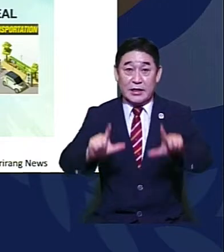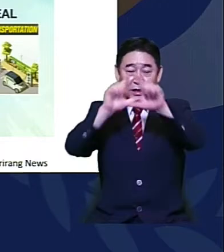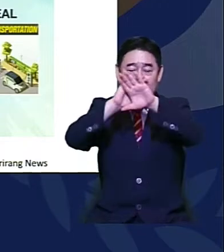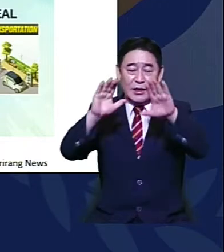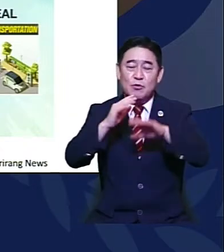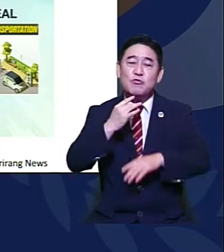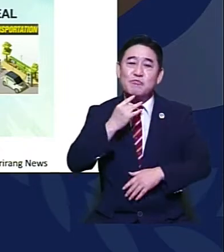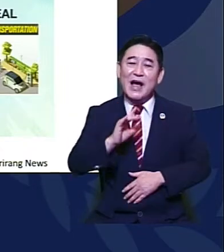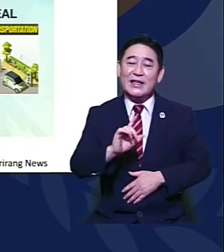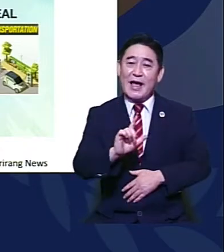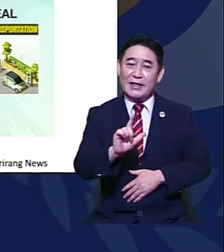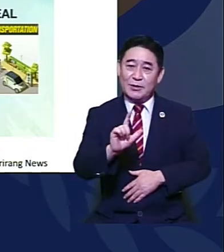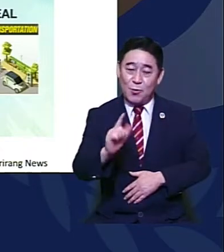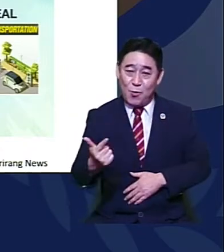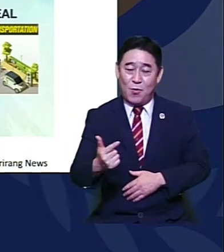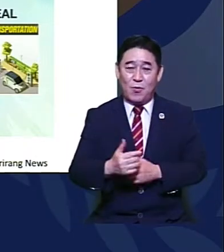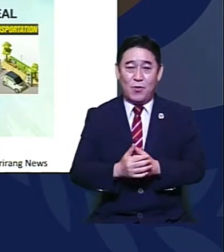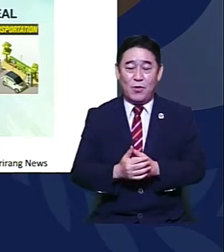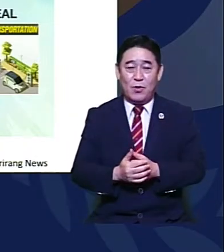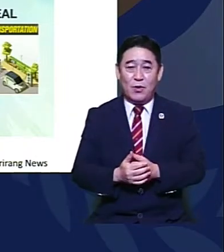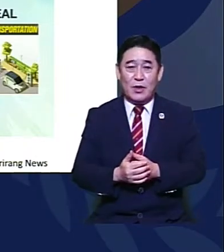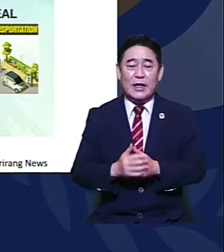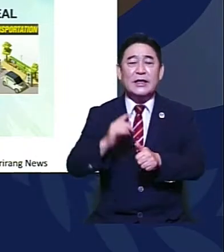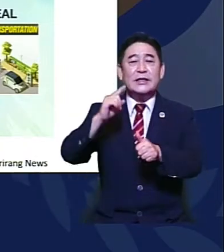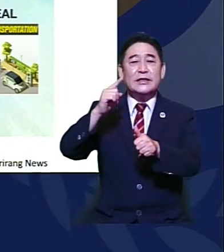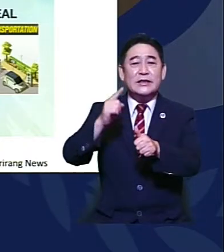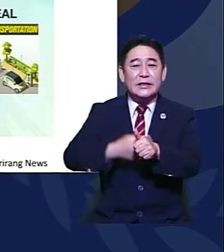biodiversity, desertification, and